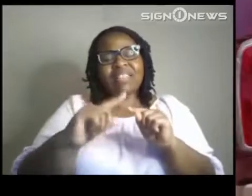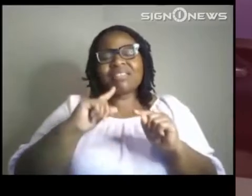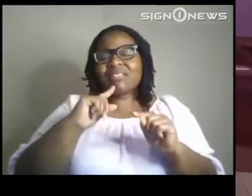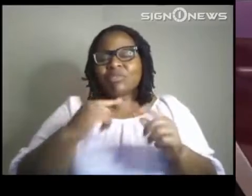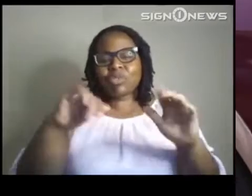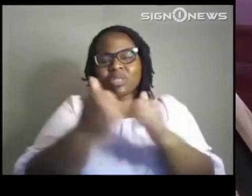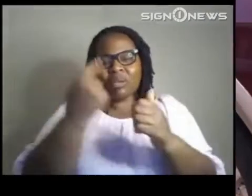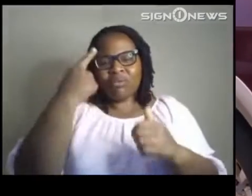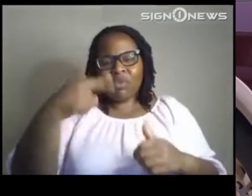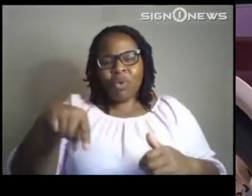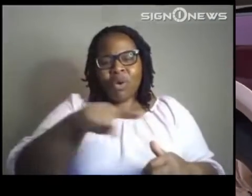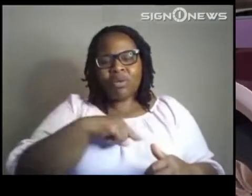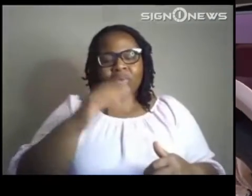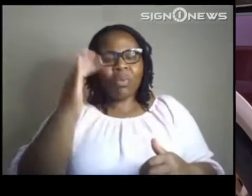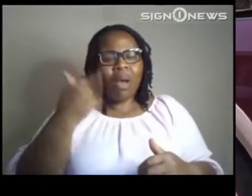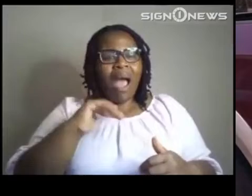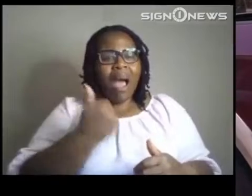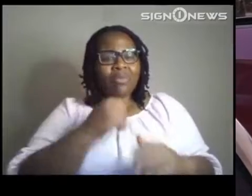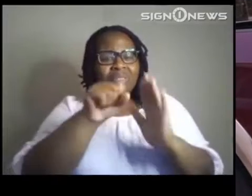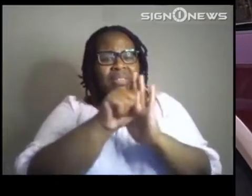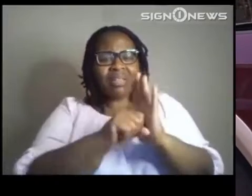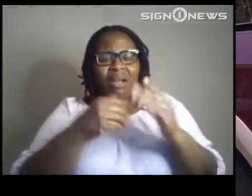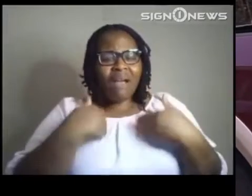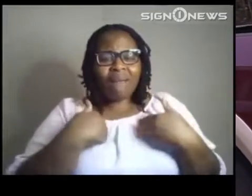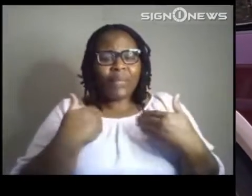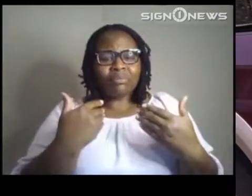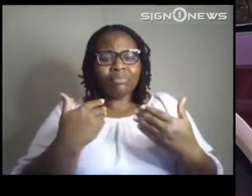for us because we simply don't have it in our state.